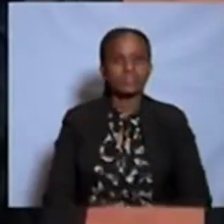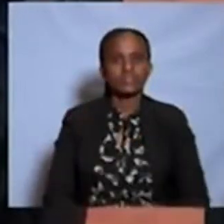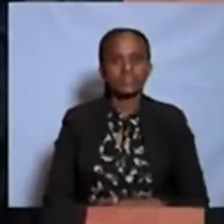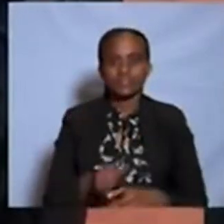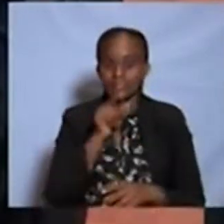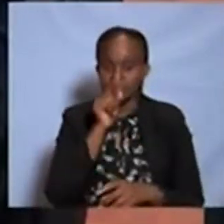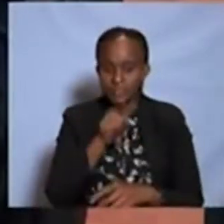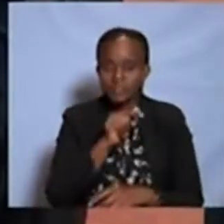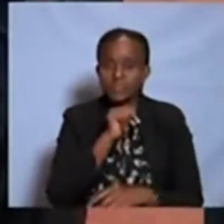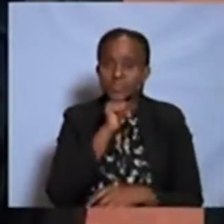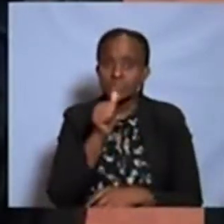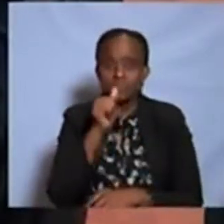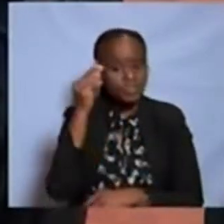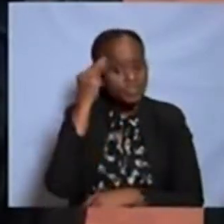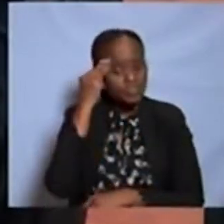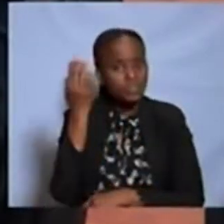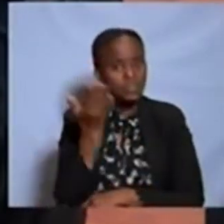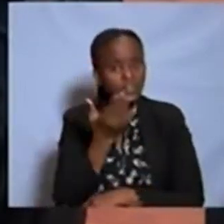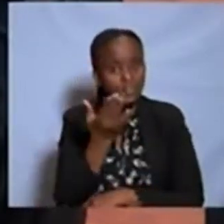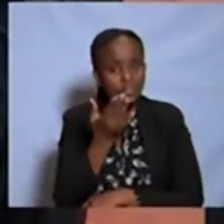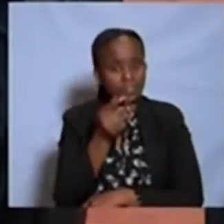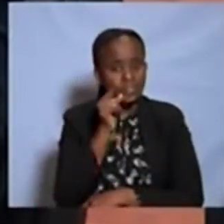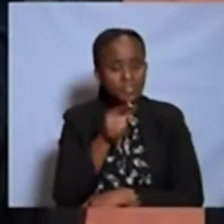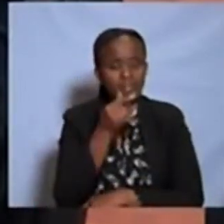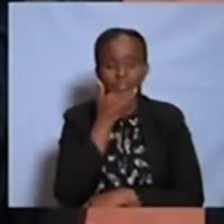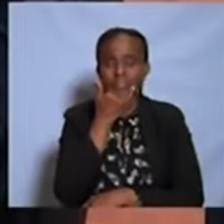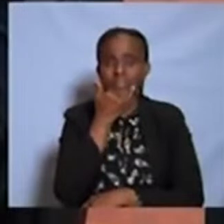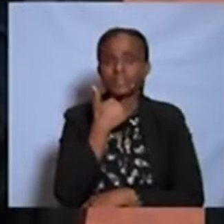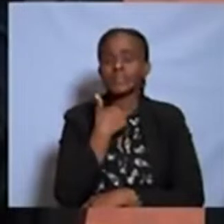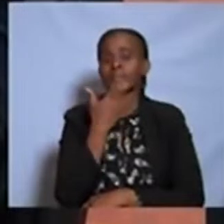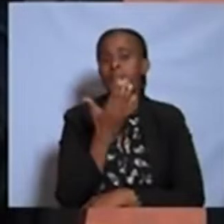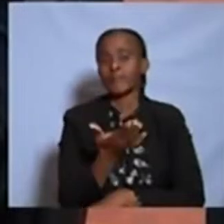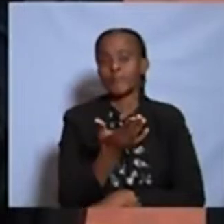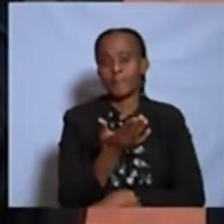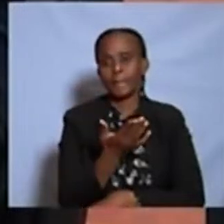was it not known that it was an offense?